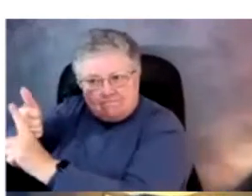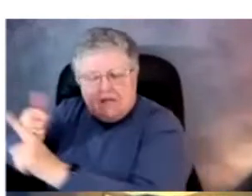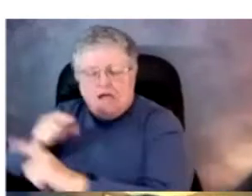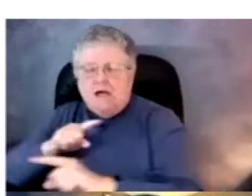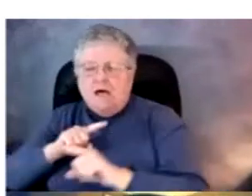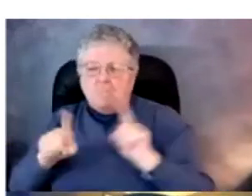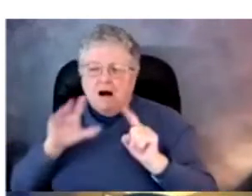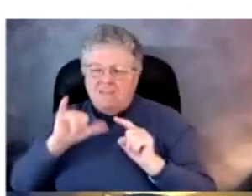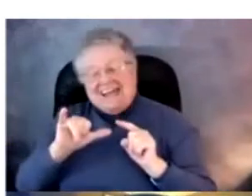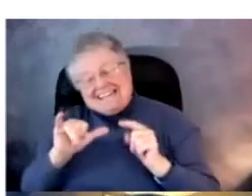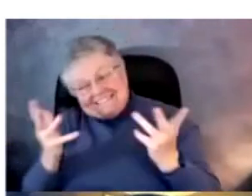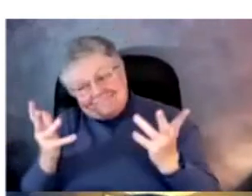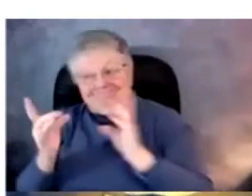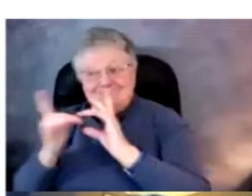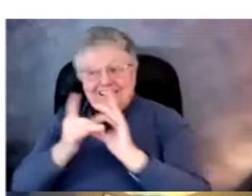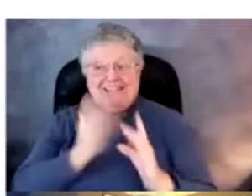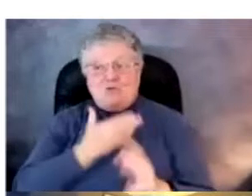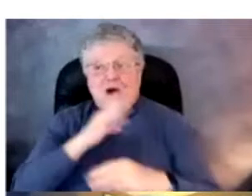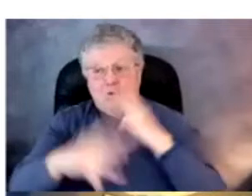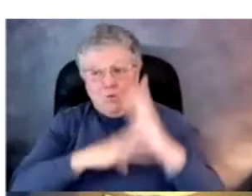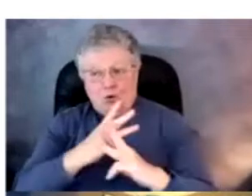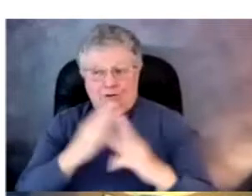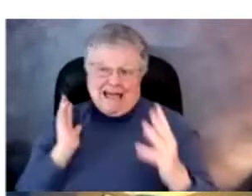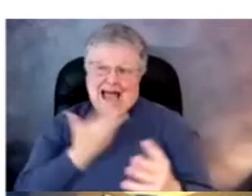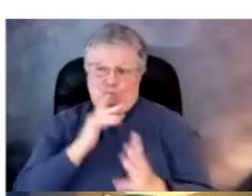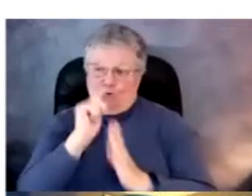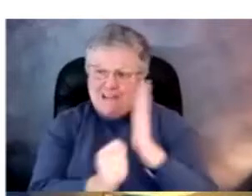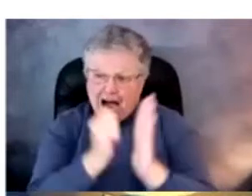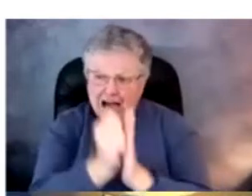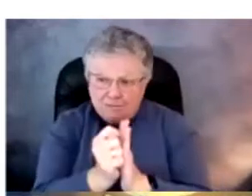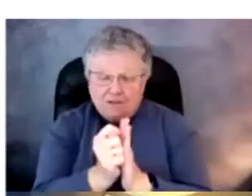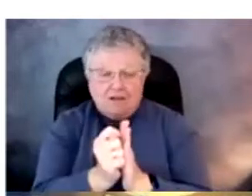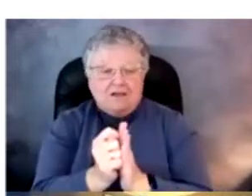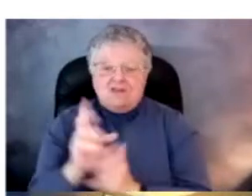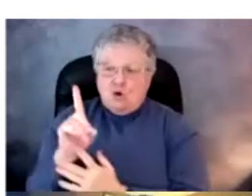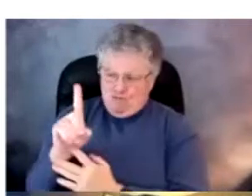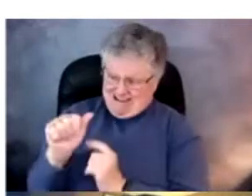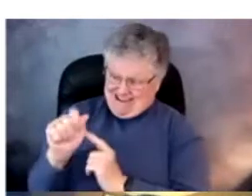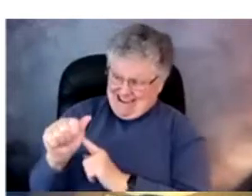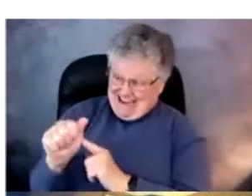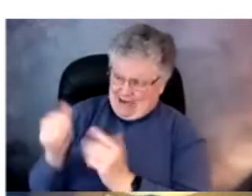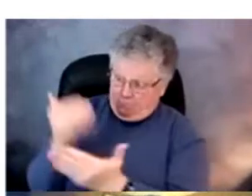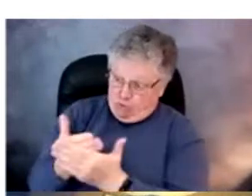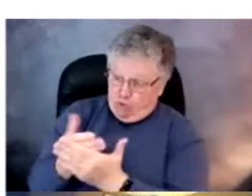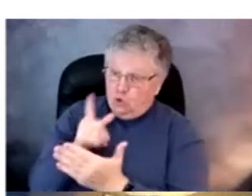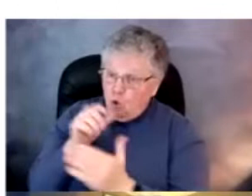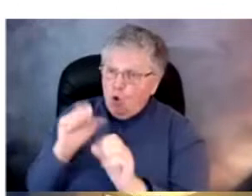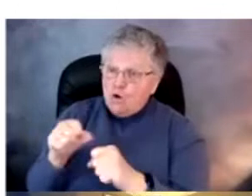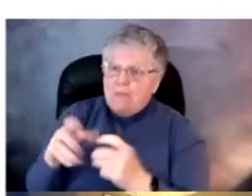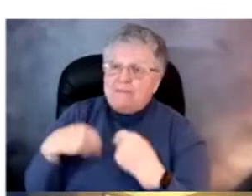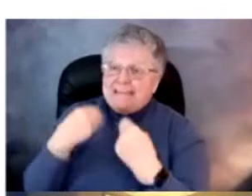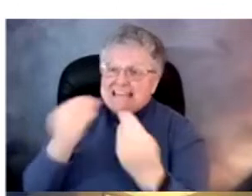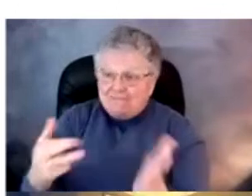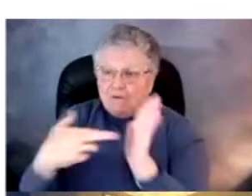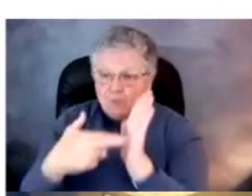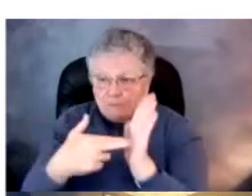of the world that we live in. Data determines who gets represented and how. I think New York is a good example of